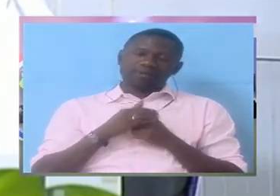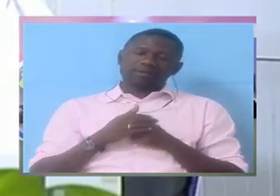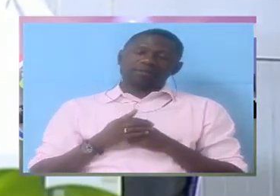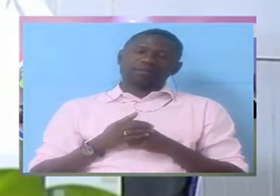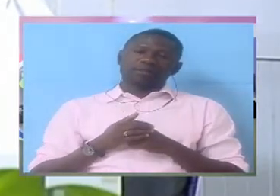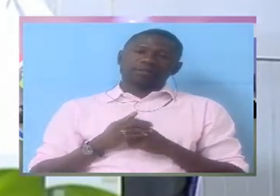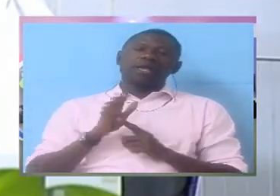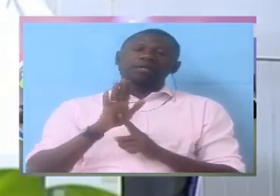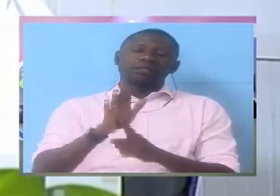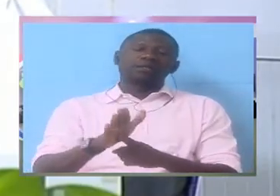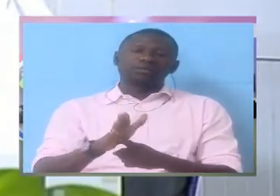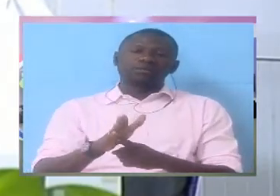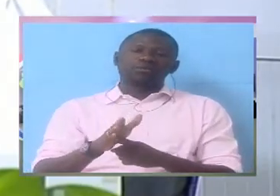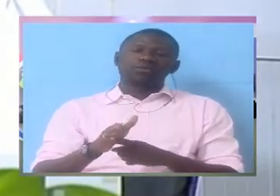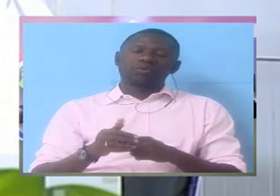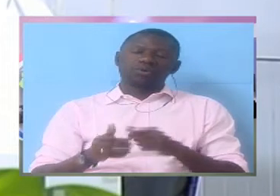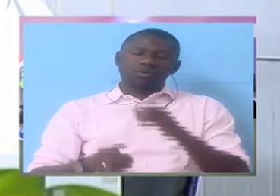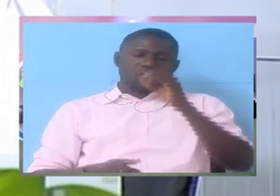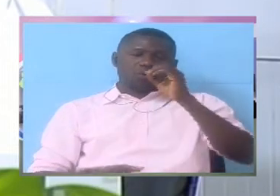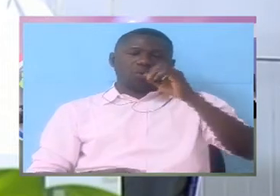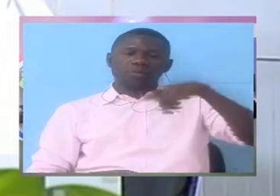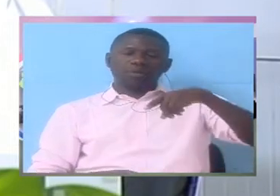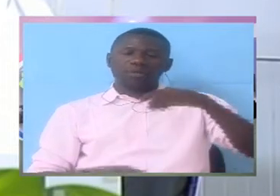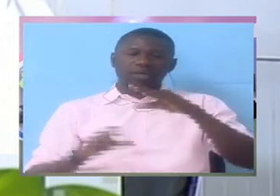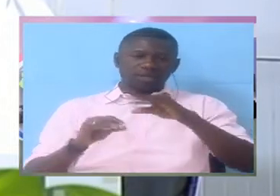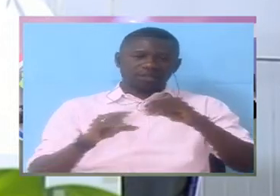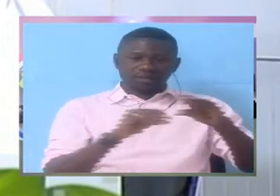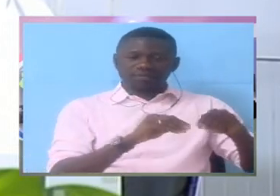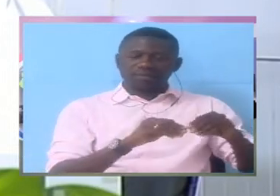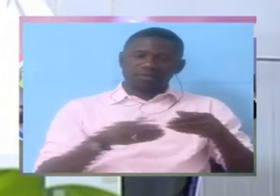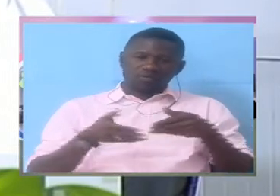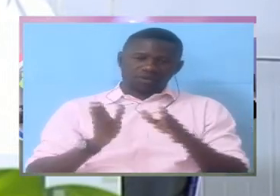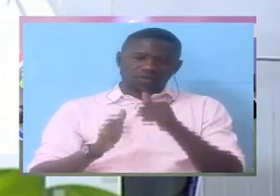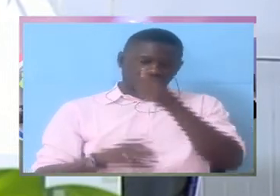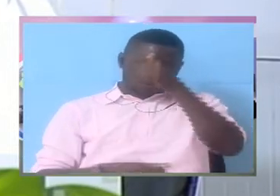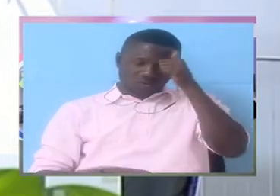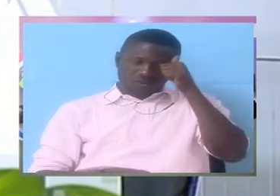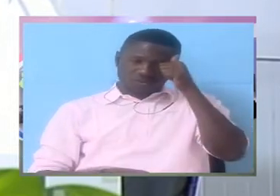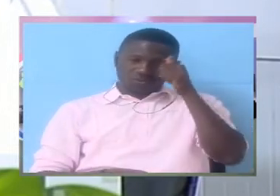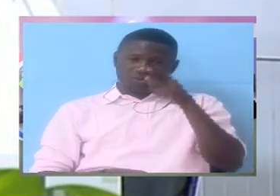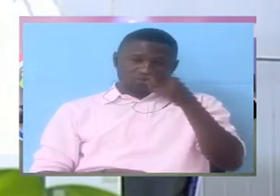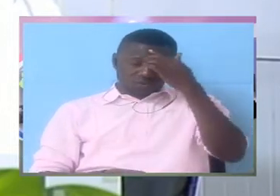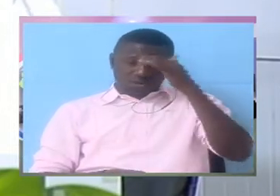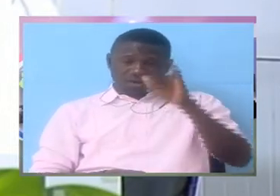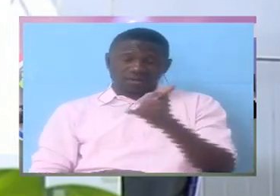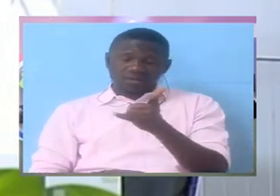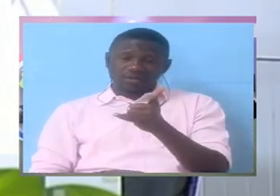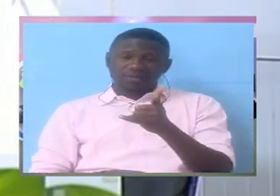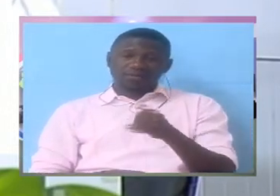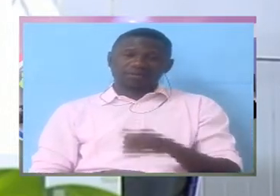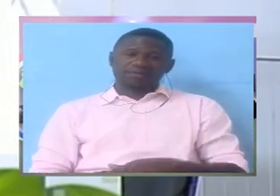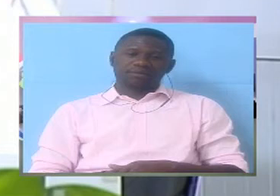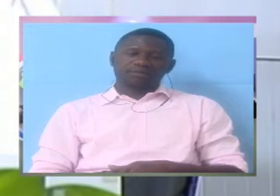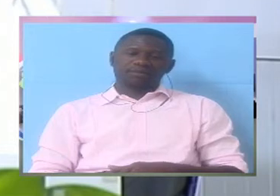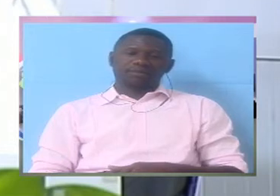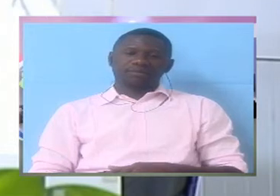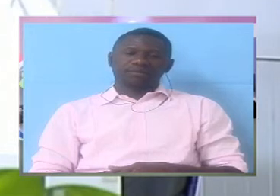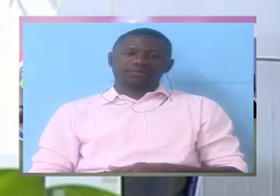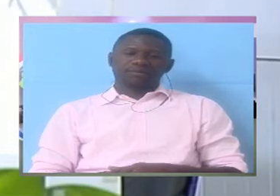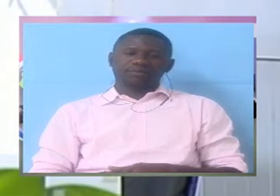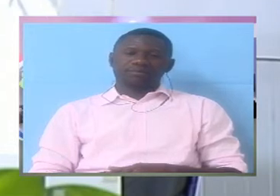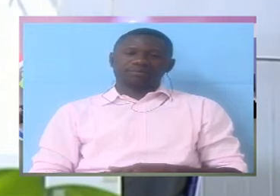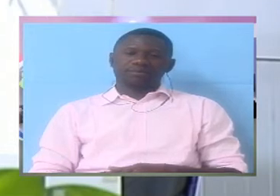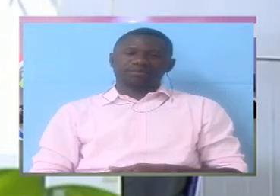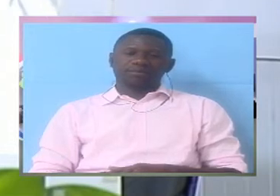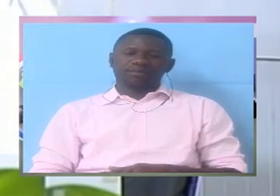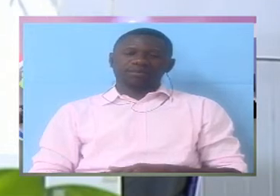operational activities. Pour nyin kamal pour do ko nyimbe kelo na nyame. Would you agree with that? Ibeson na walalba. These are raw informations. We don't.